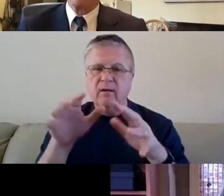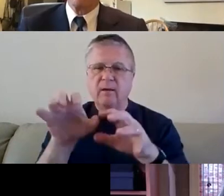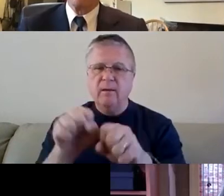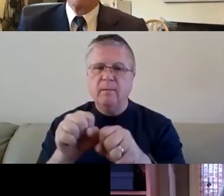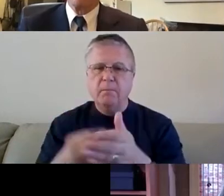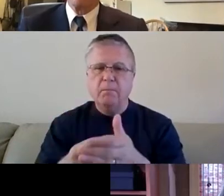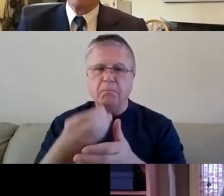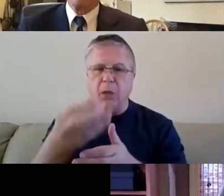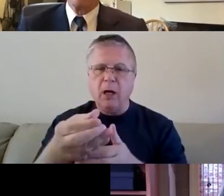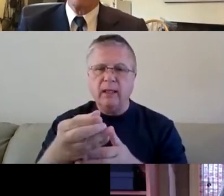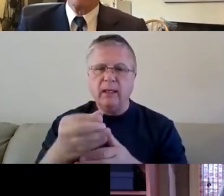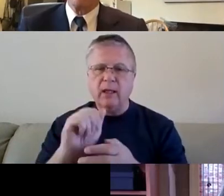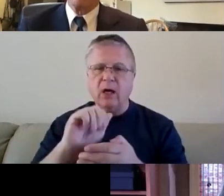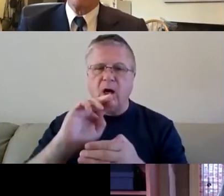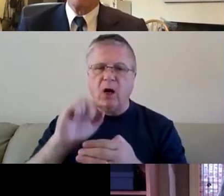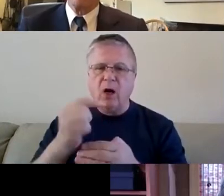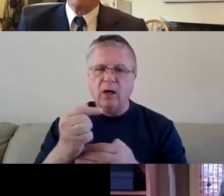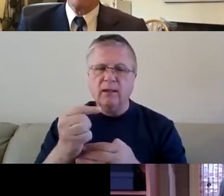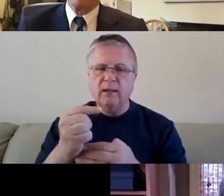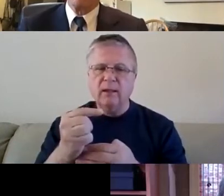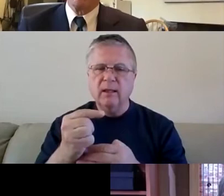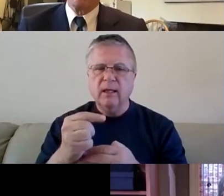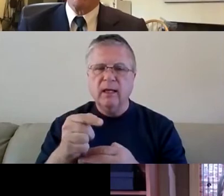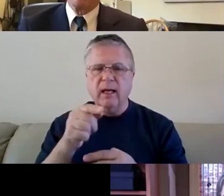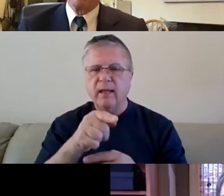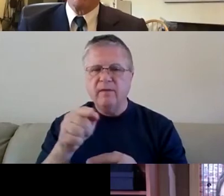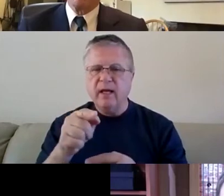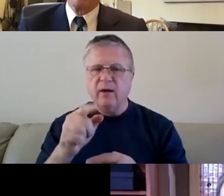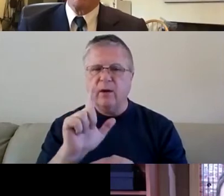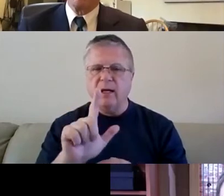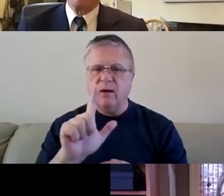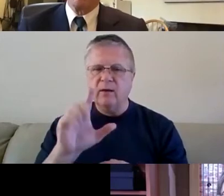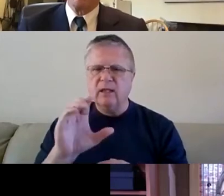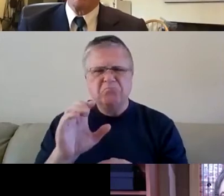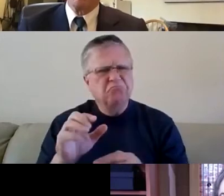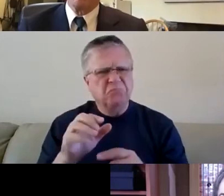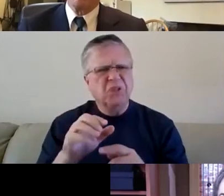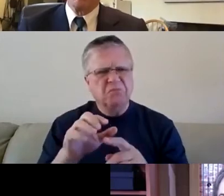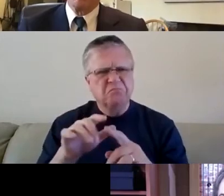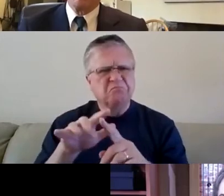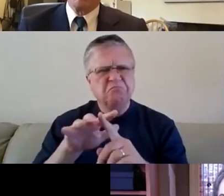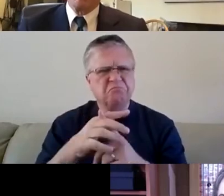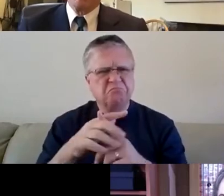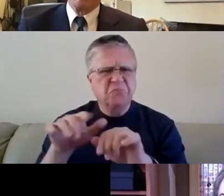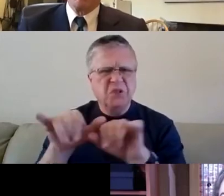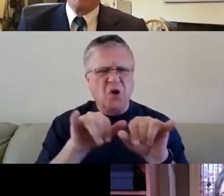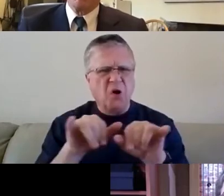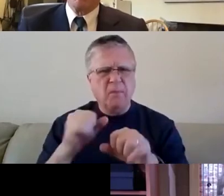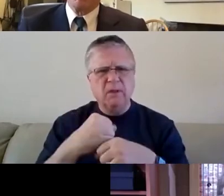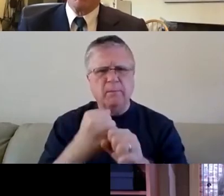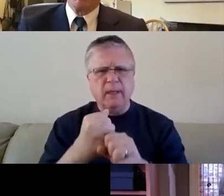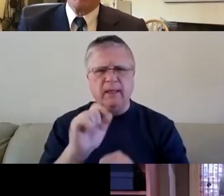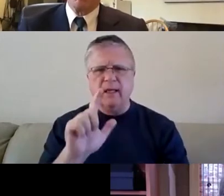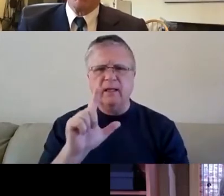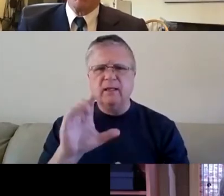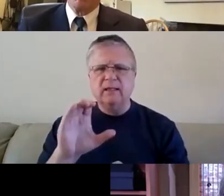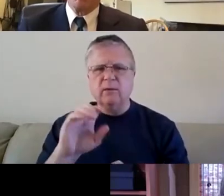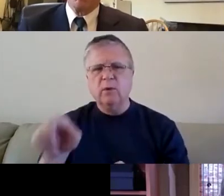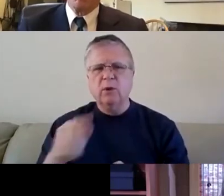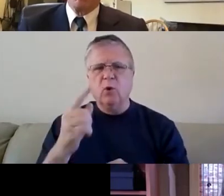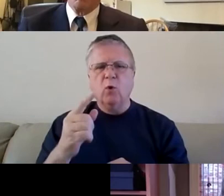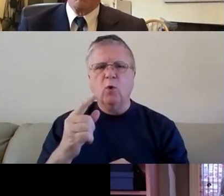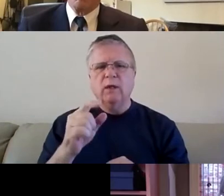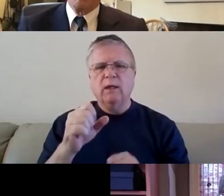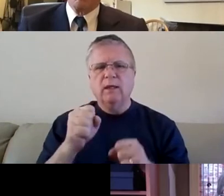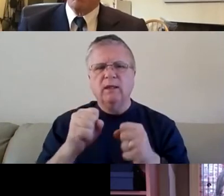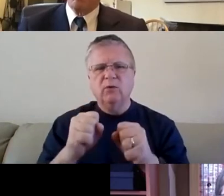they are an LLC. This is a very common thing these days of creating an LLC with just the street address of the